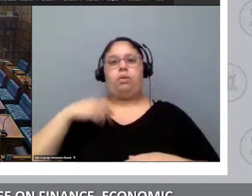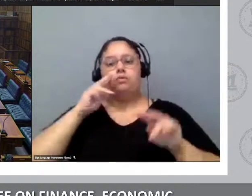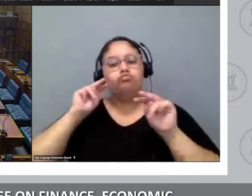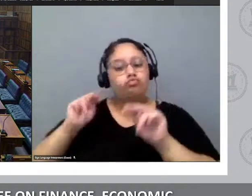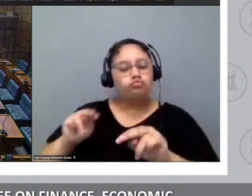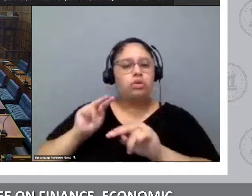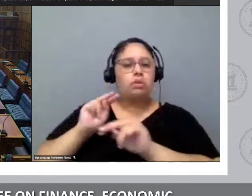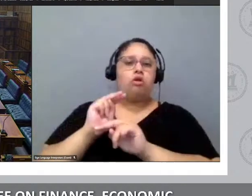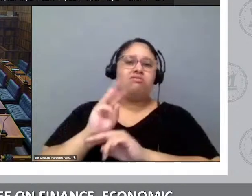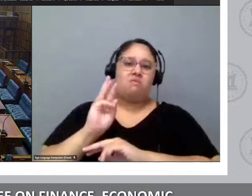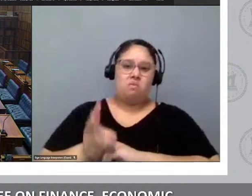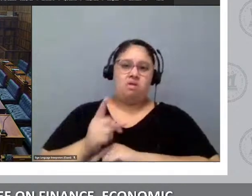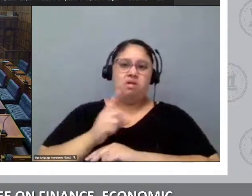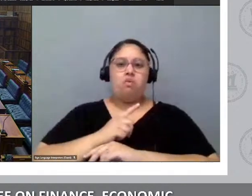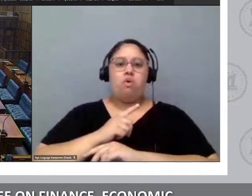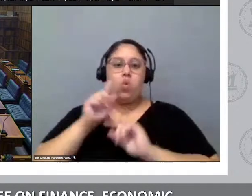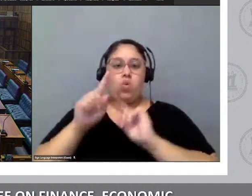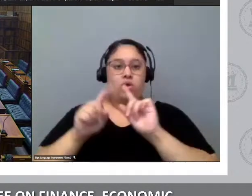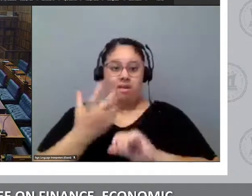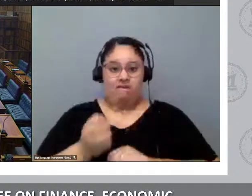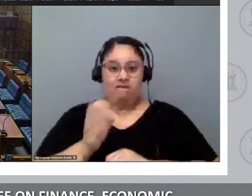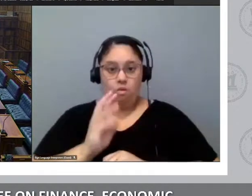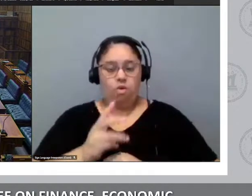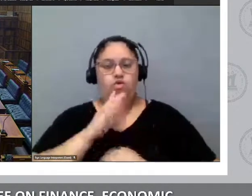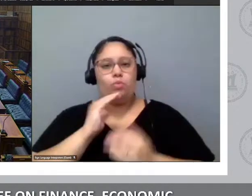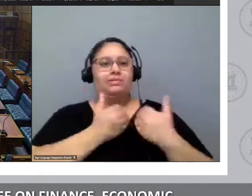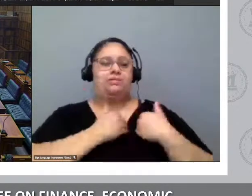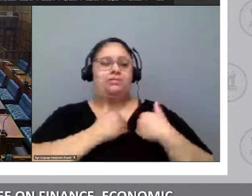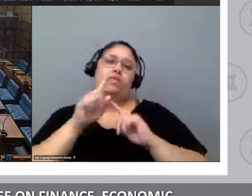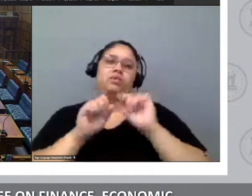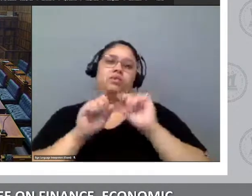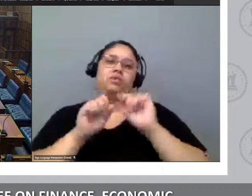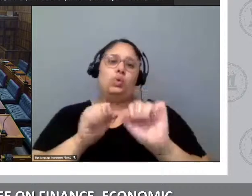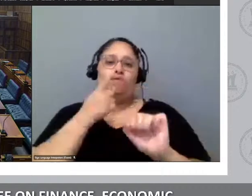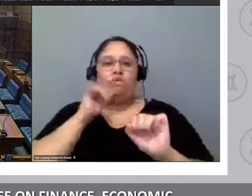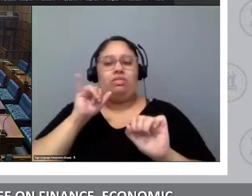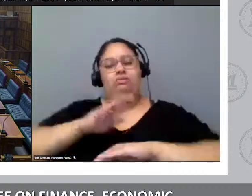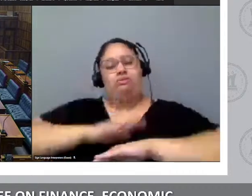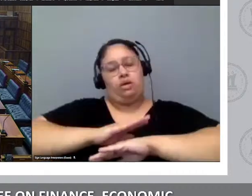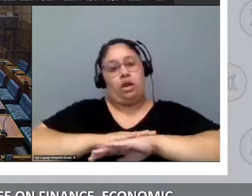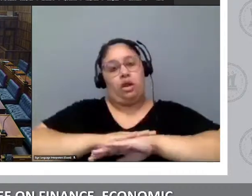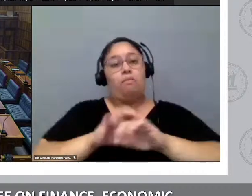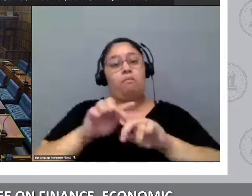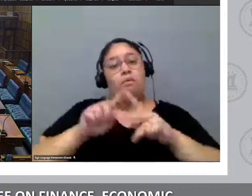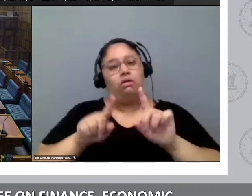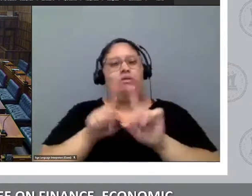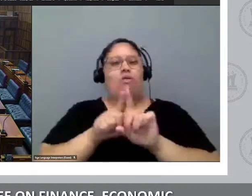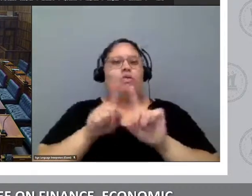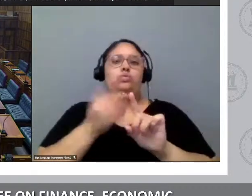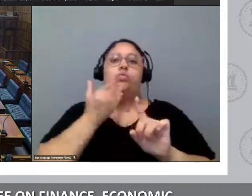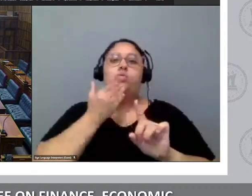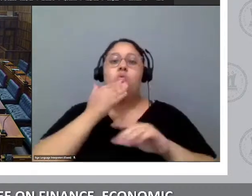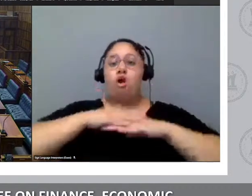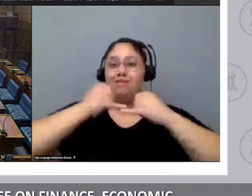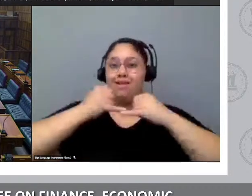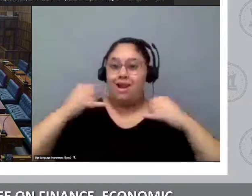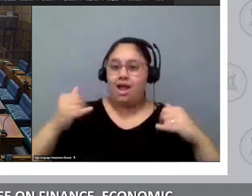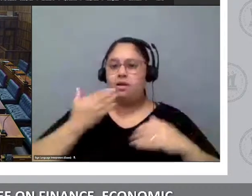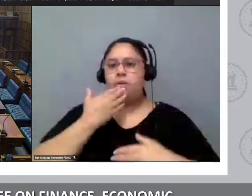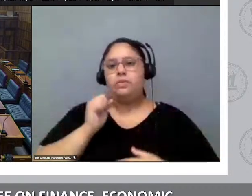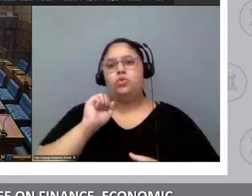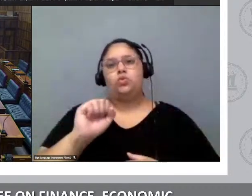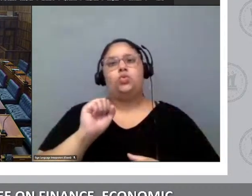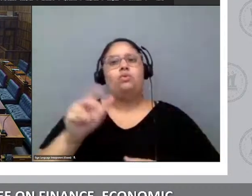side when you do have questions but please save your questions for then also um to those online kindly keep